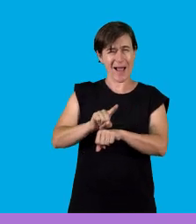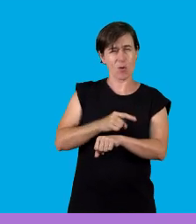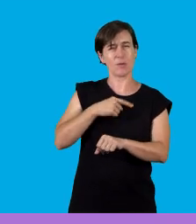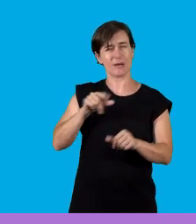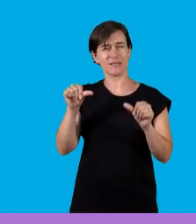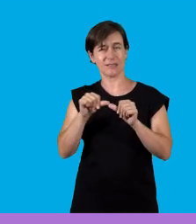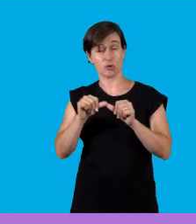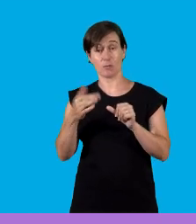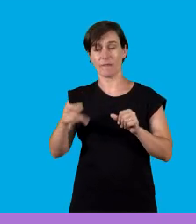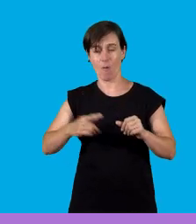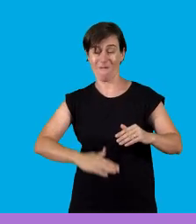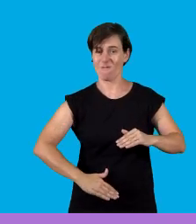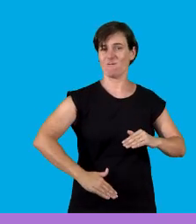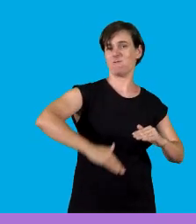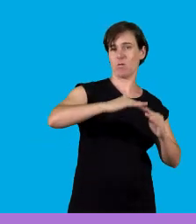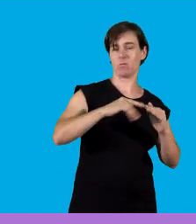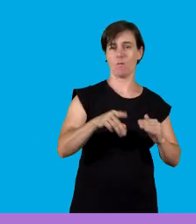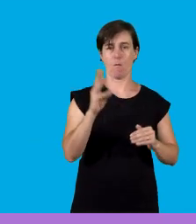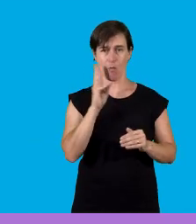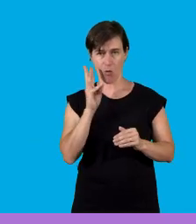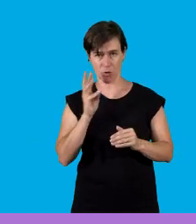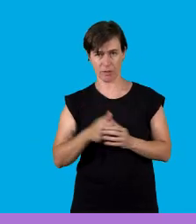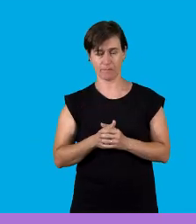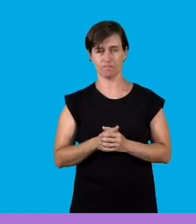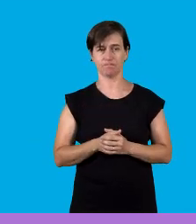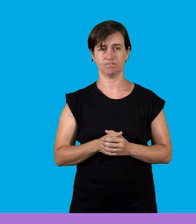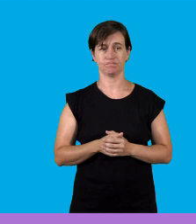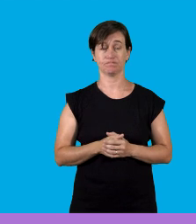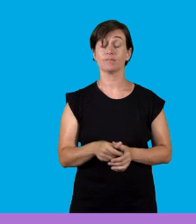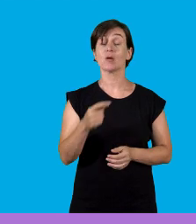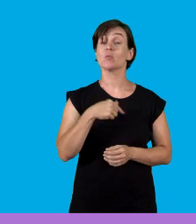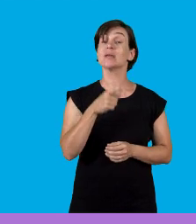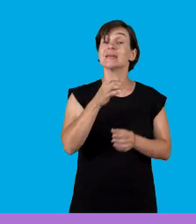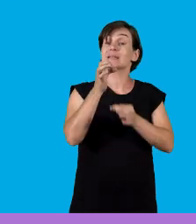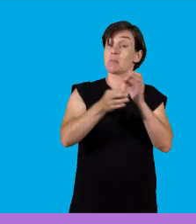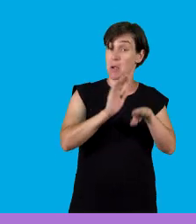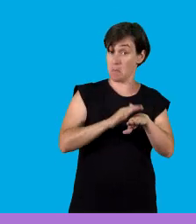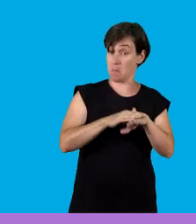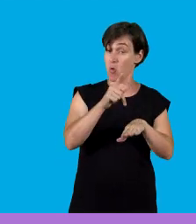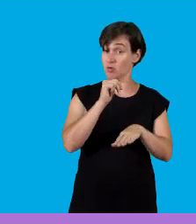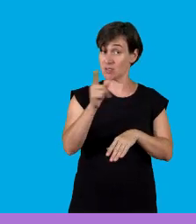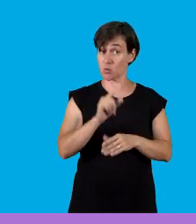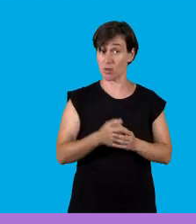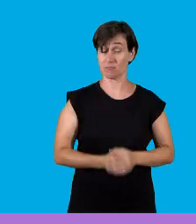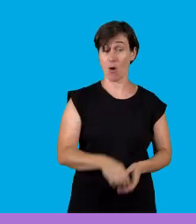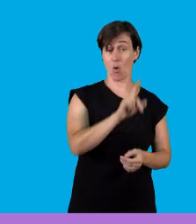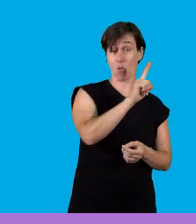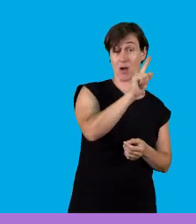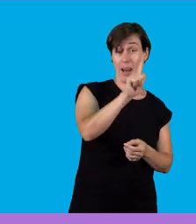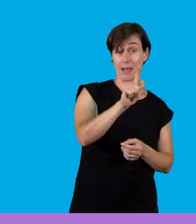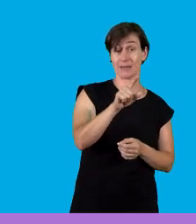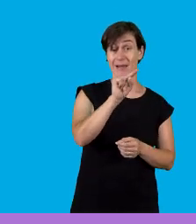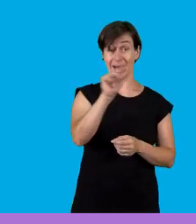this tank. Now, we are giving you a little note here. It says, note that 1 liter